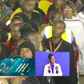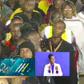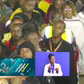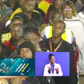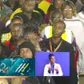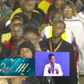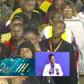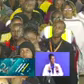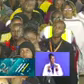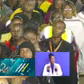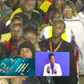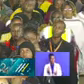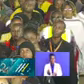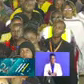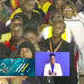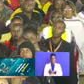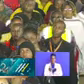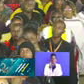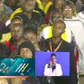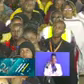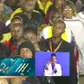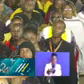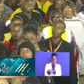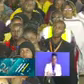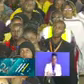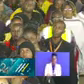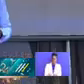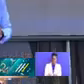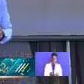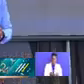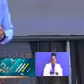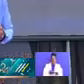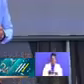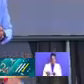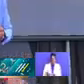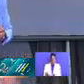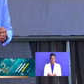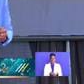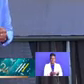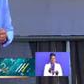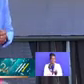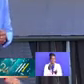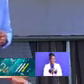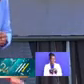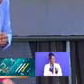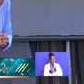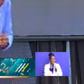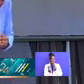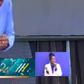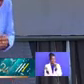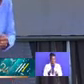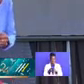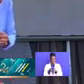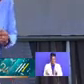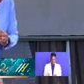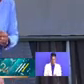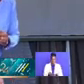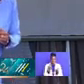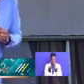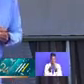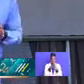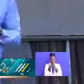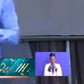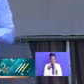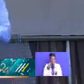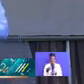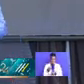and help myself with All the Monies all the money that have been put around the gods so I carry all the money